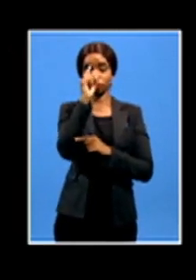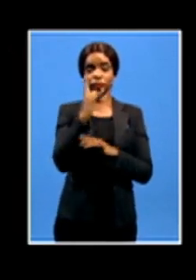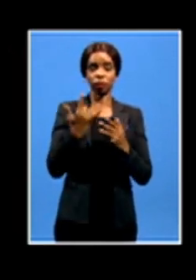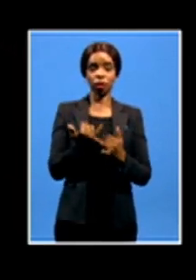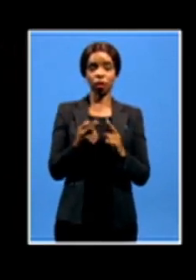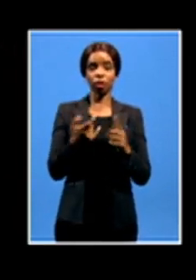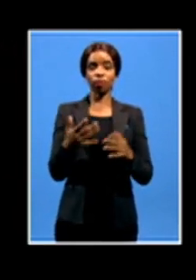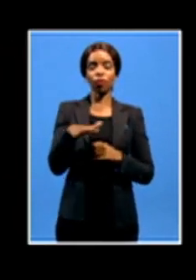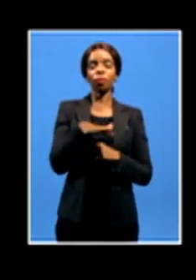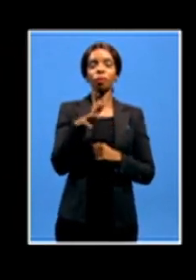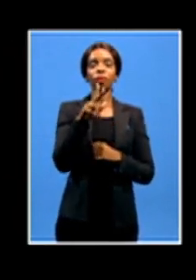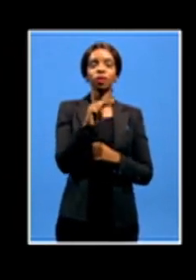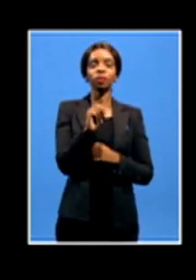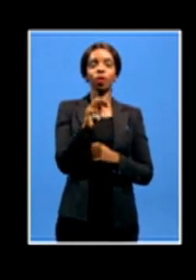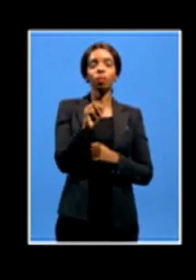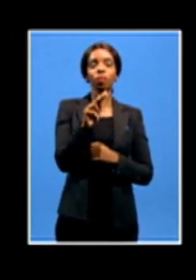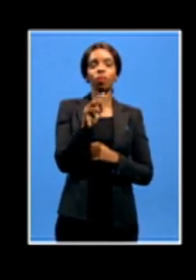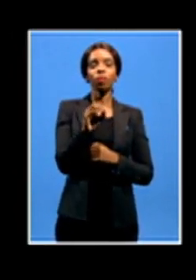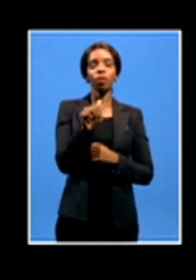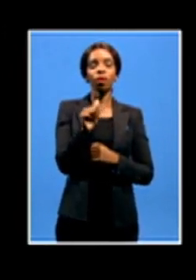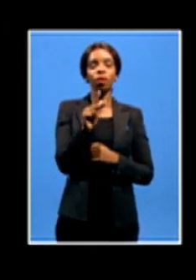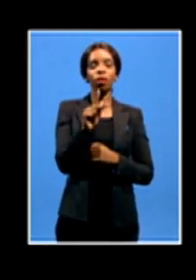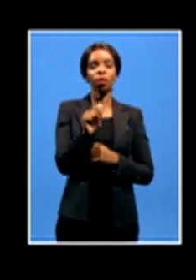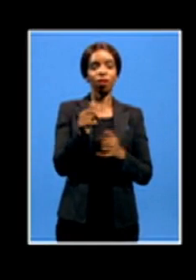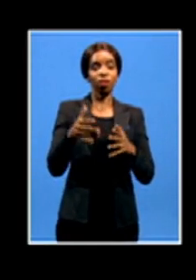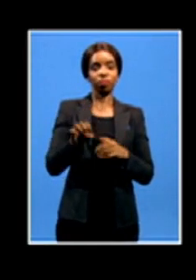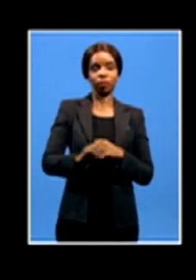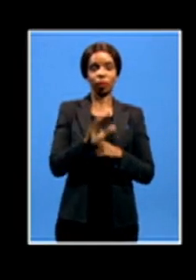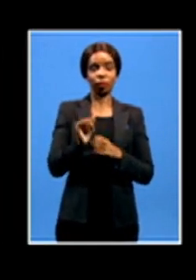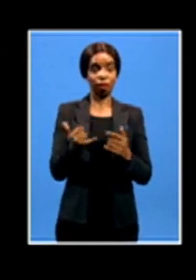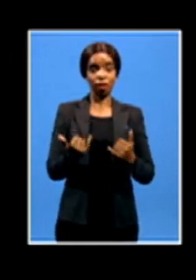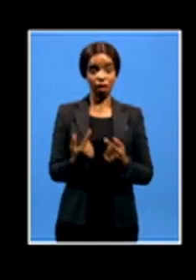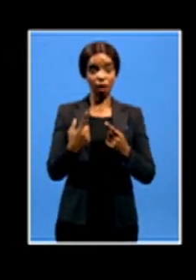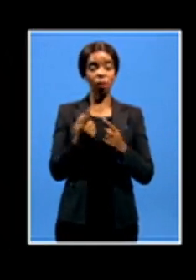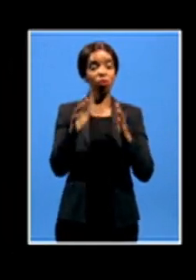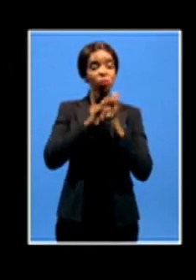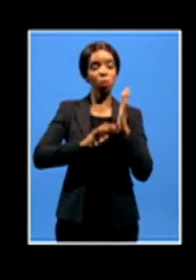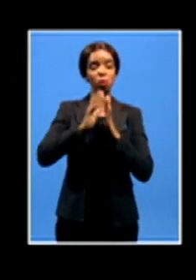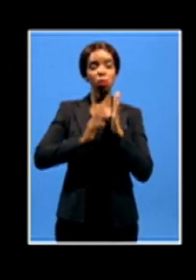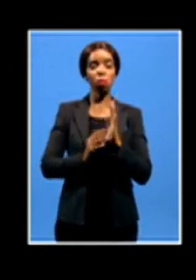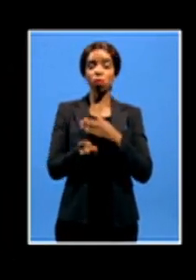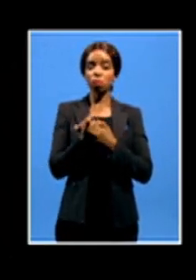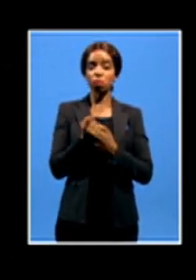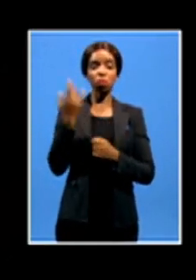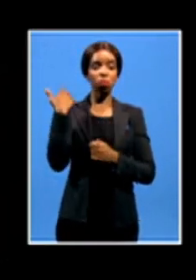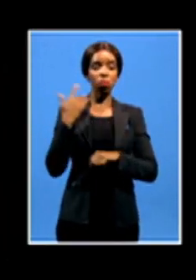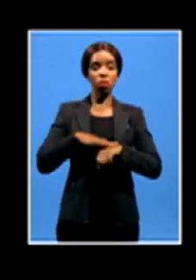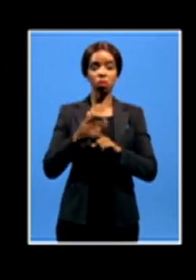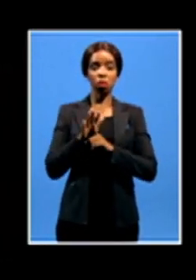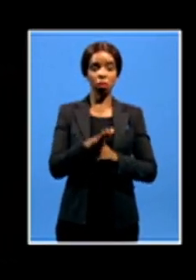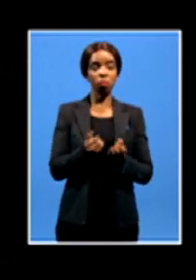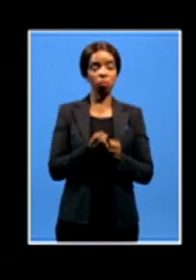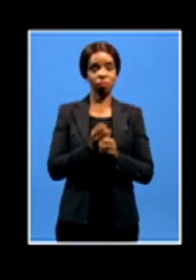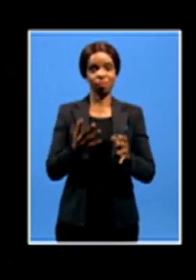Mugaka, South African art tells a unique story that represents the legacy and heritage of our people. Let's get